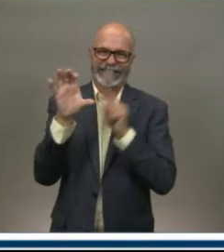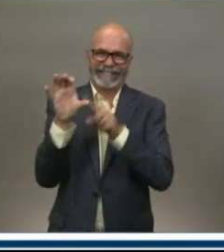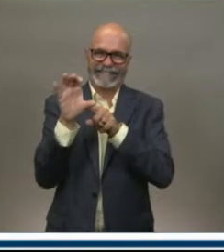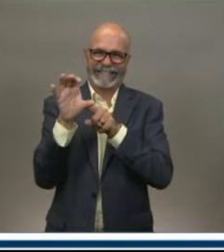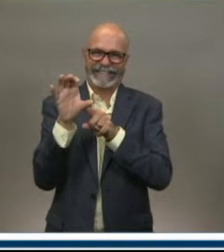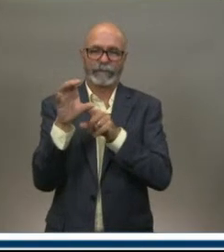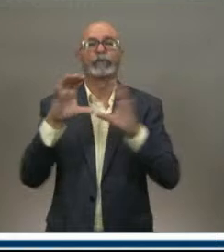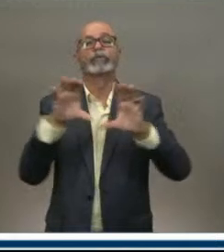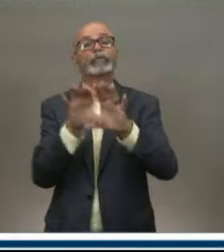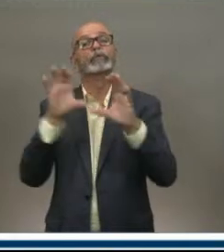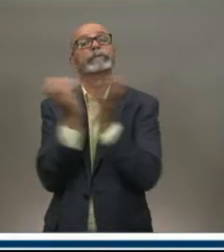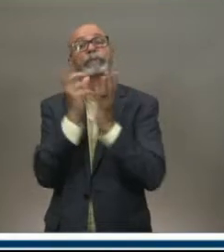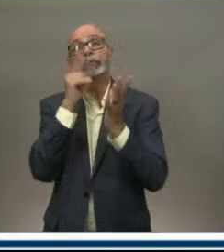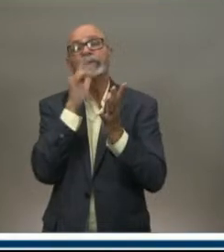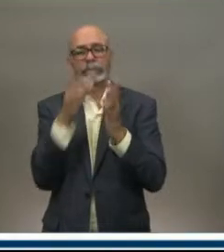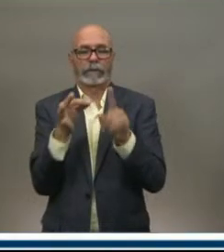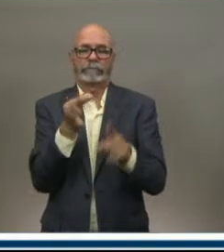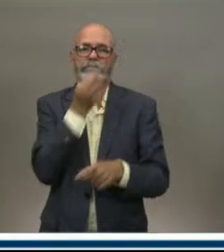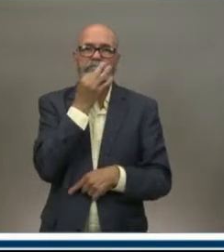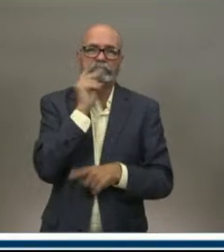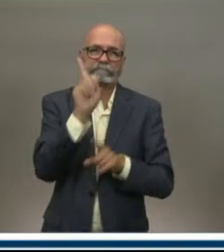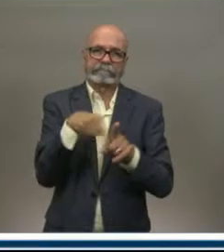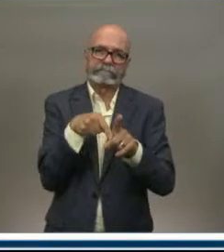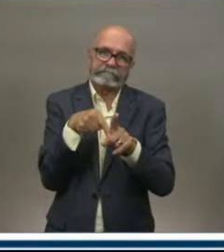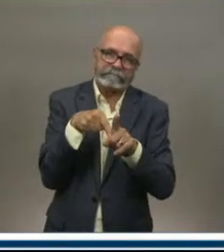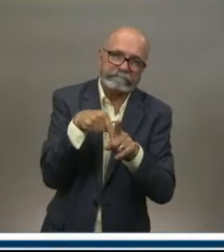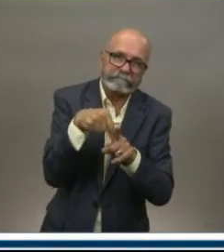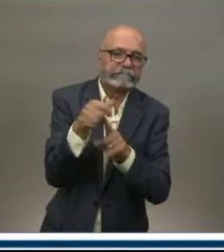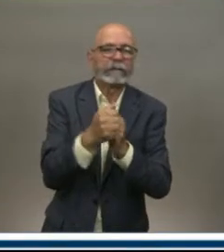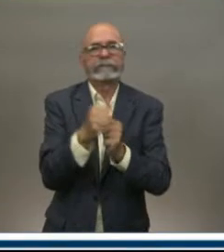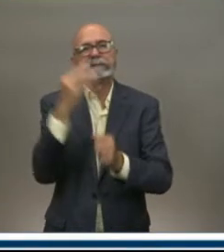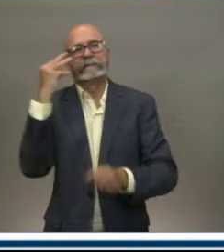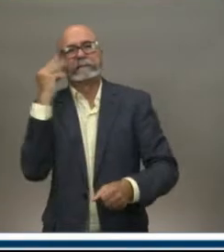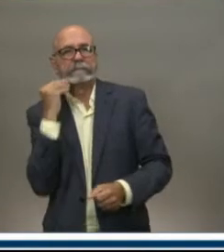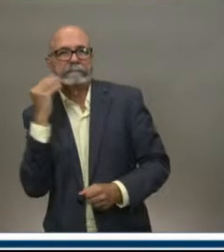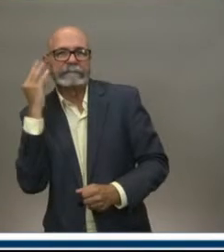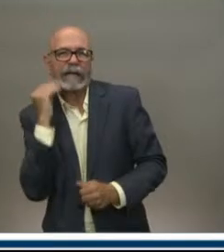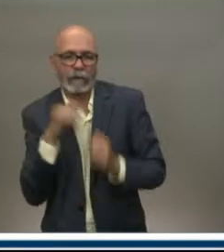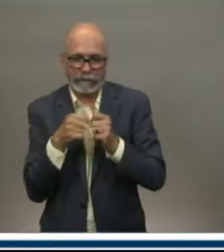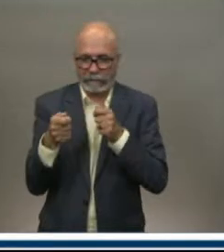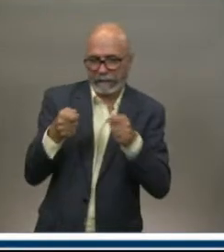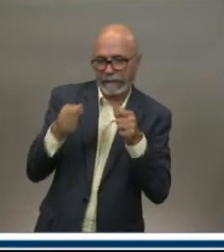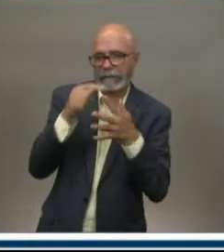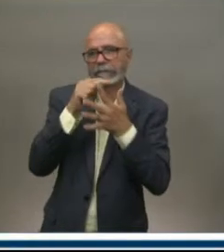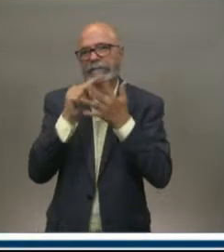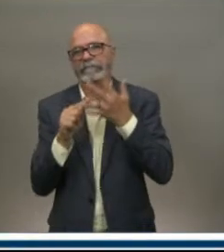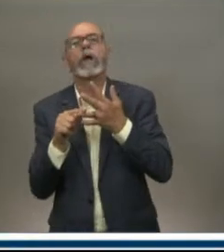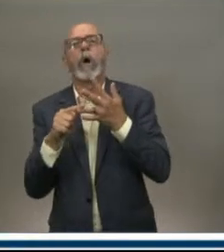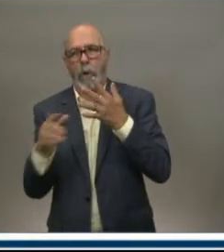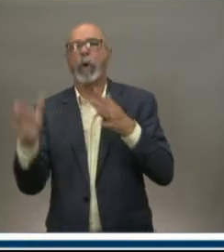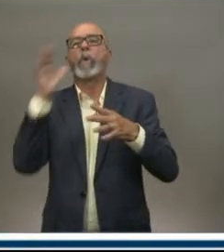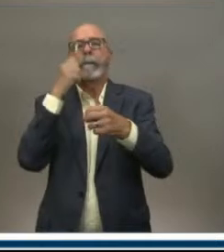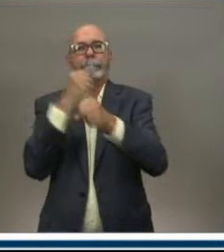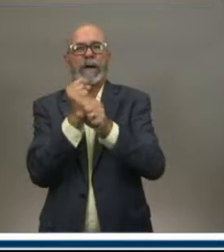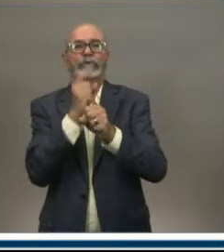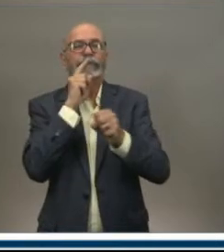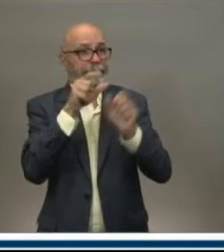highly skilled professionals in this area. So we'll be building capacity within our zones to have